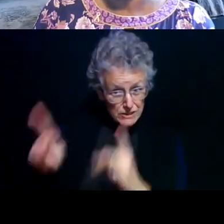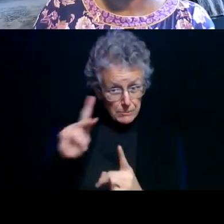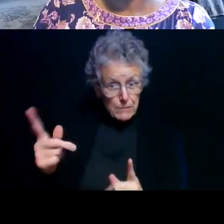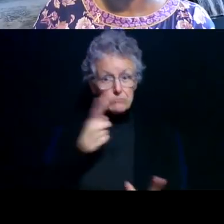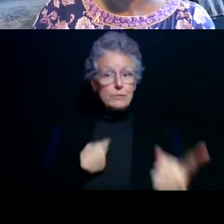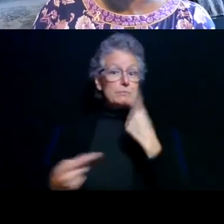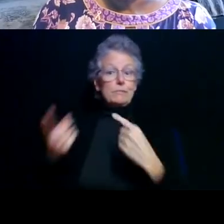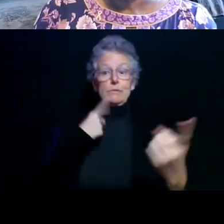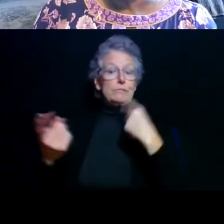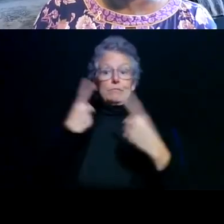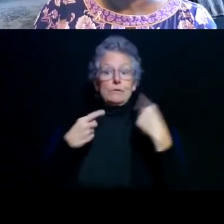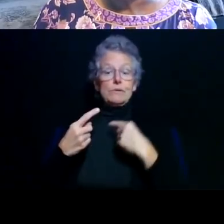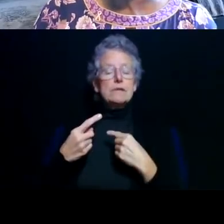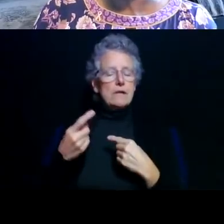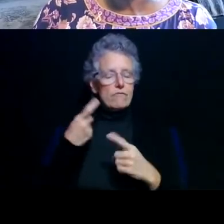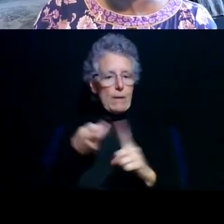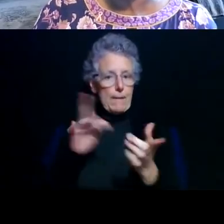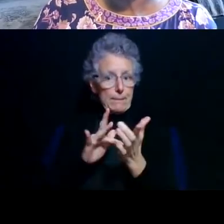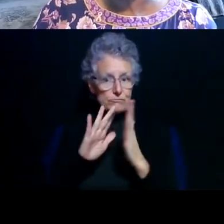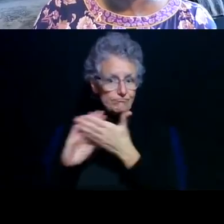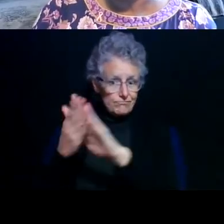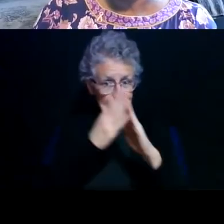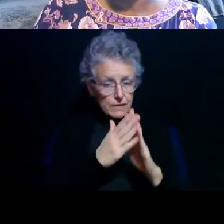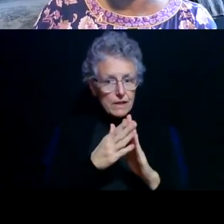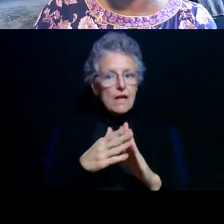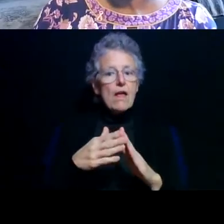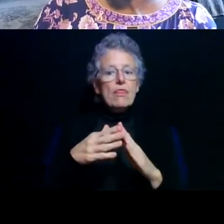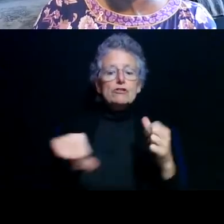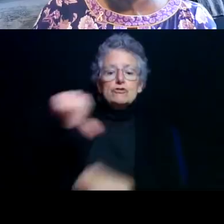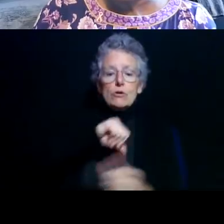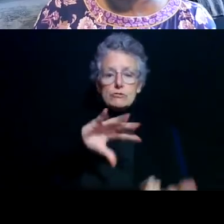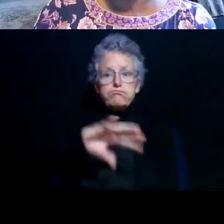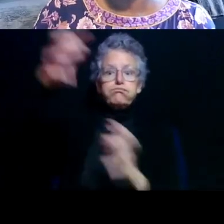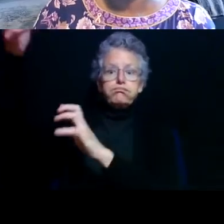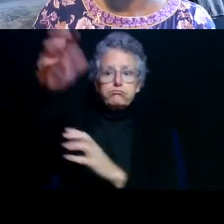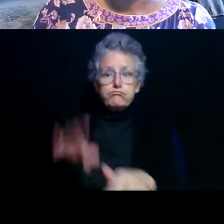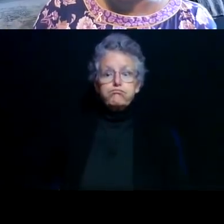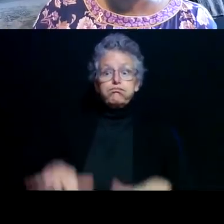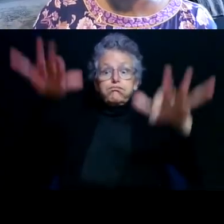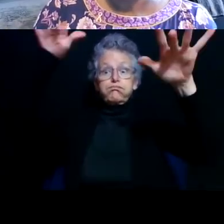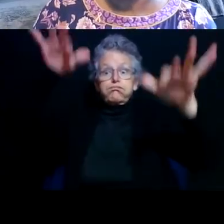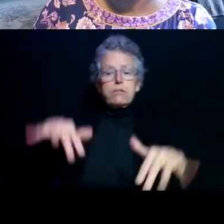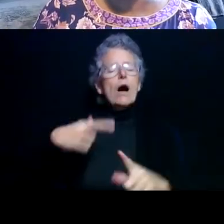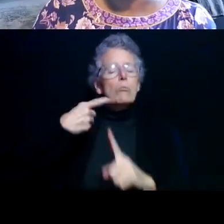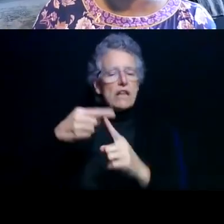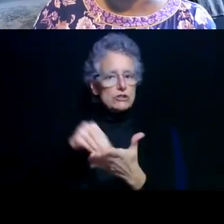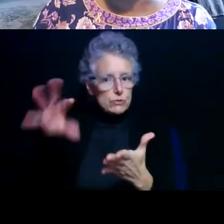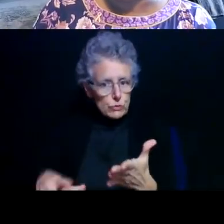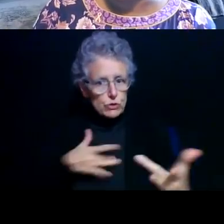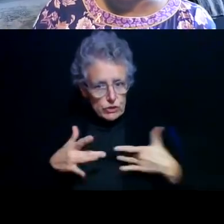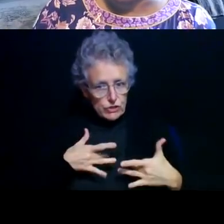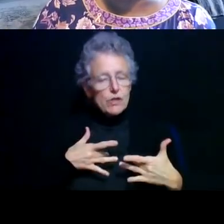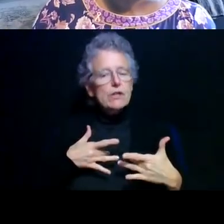medicine community. And both the social unrest survey themes and the student concerns led to the formation of